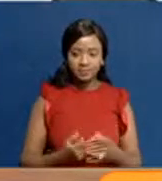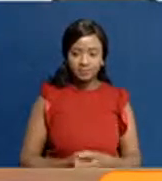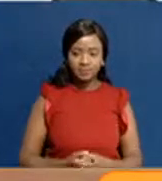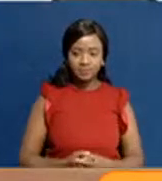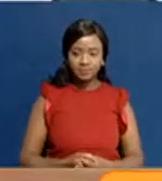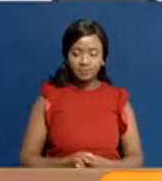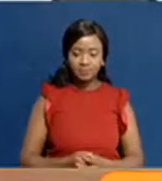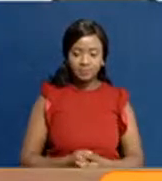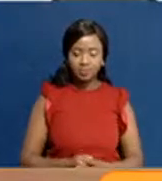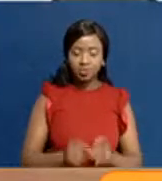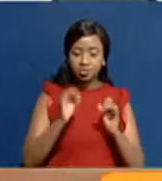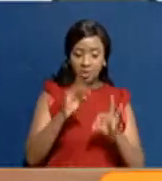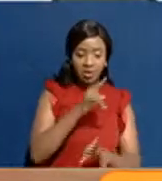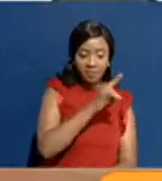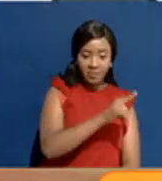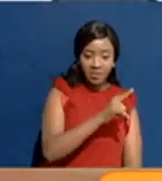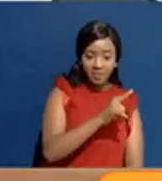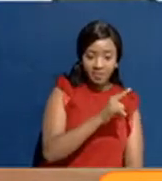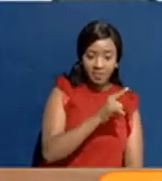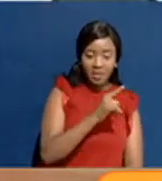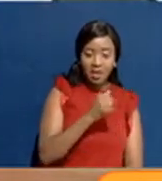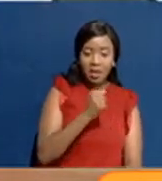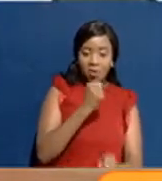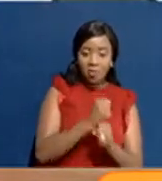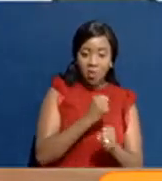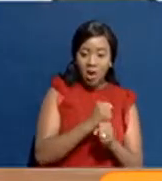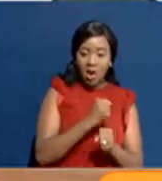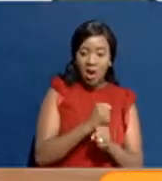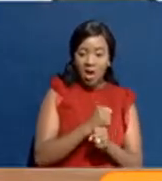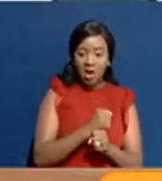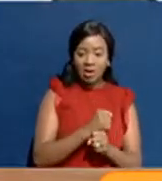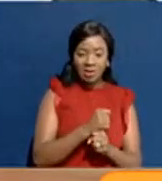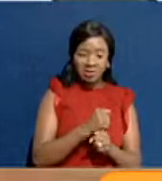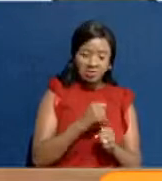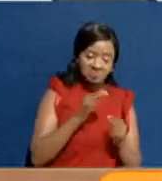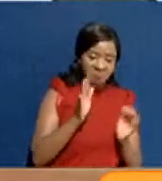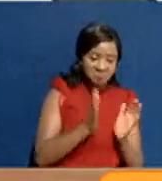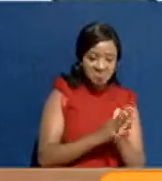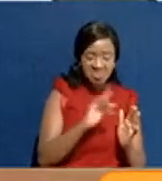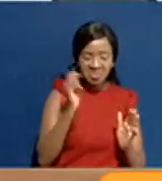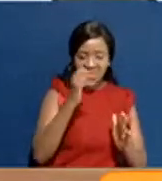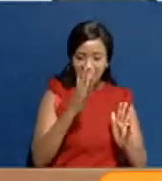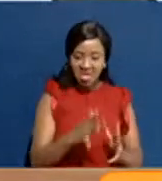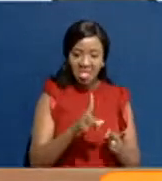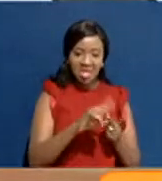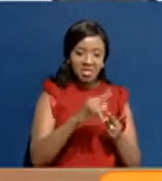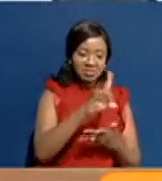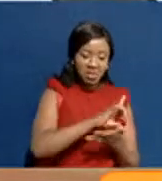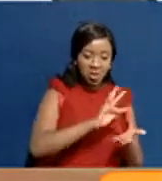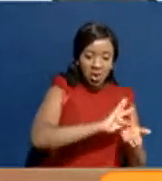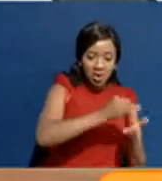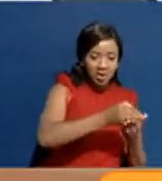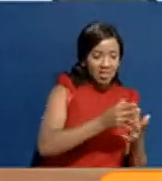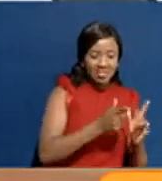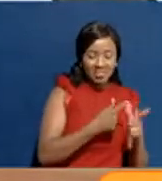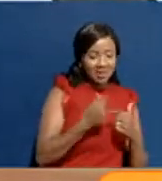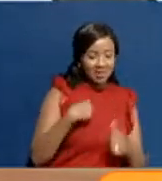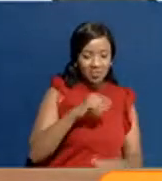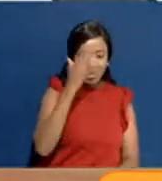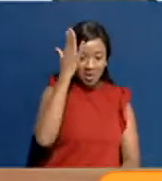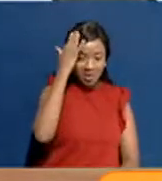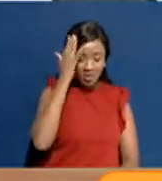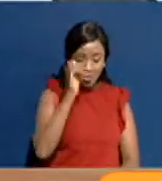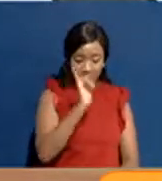been, if KEMSA was entirely operating with just Kenyans and local resources, we would not know